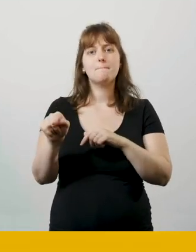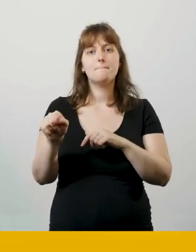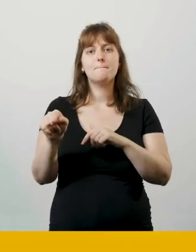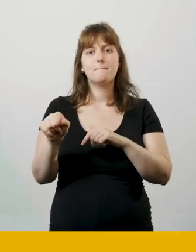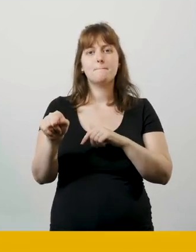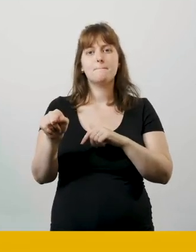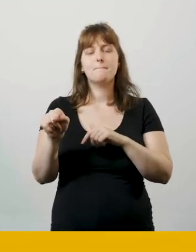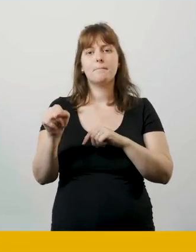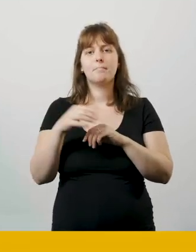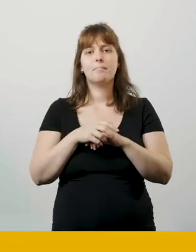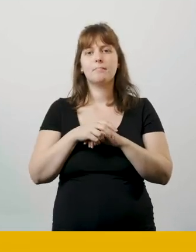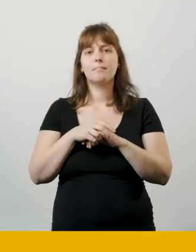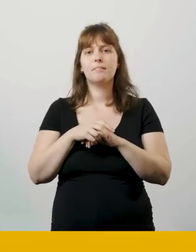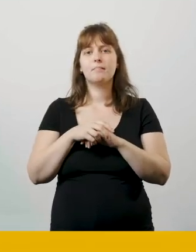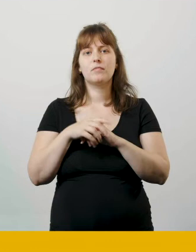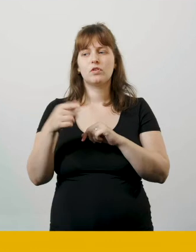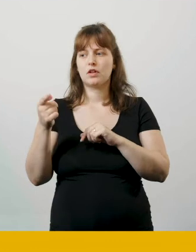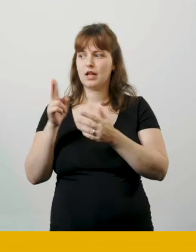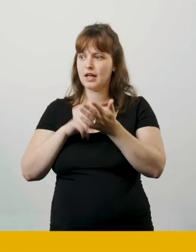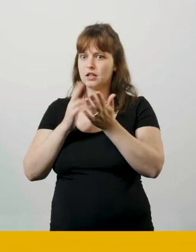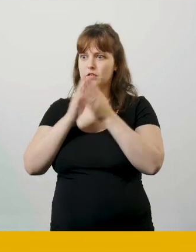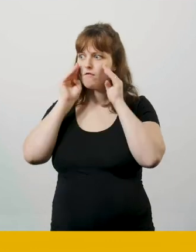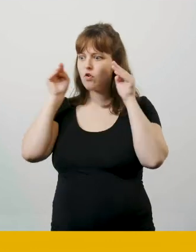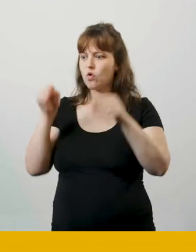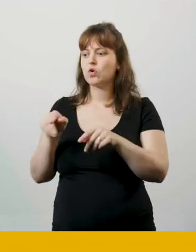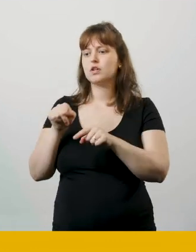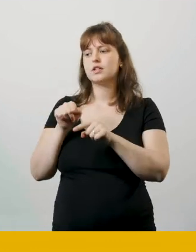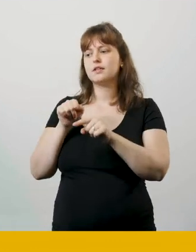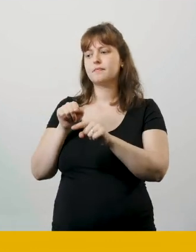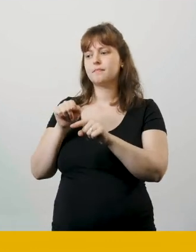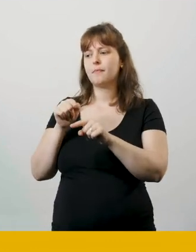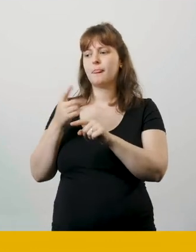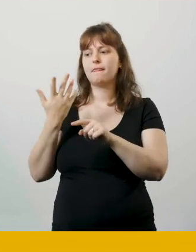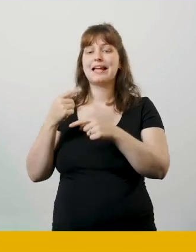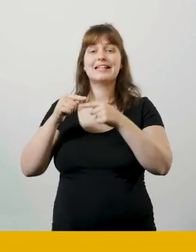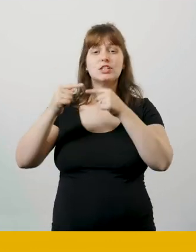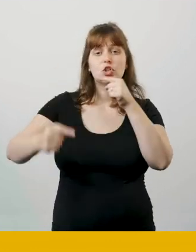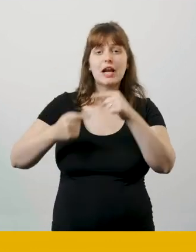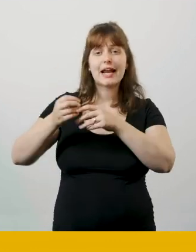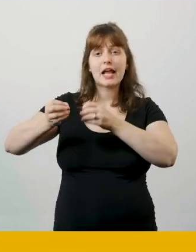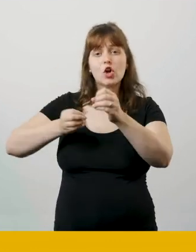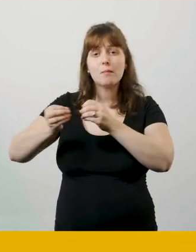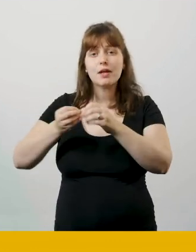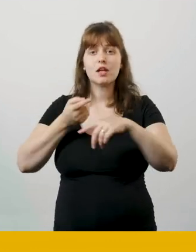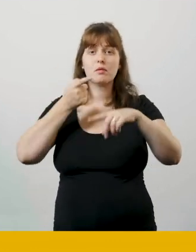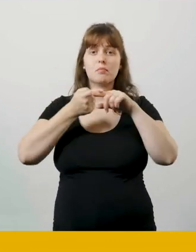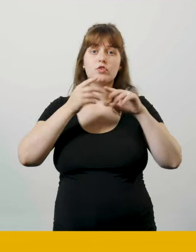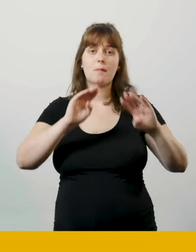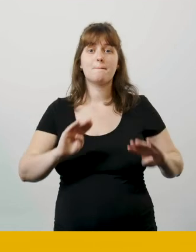very strong on a circular economy and environmental